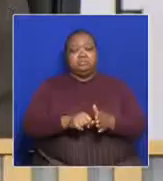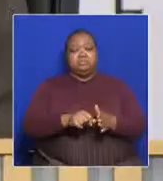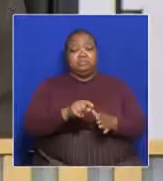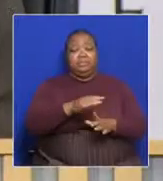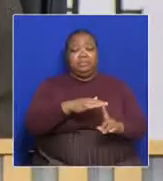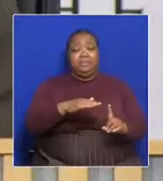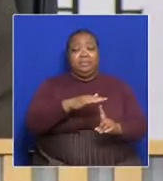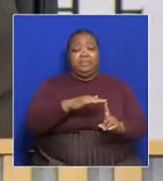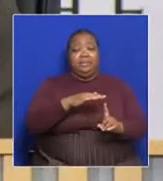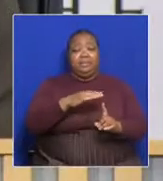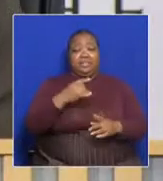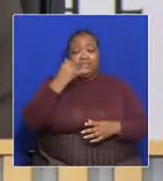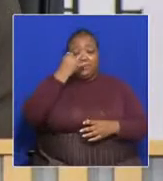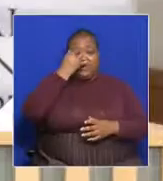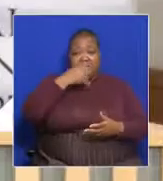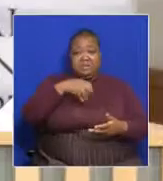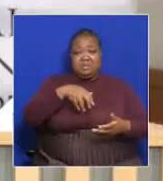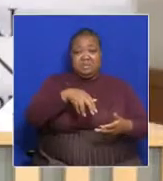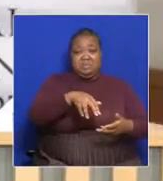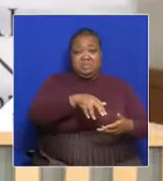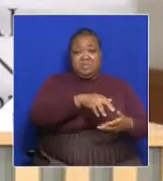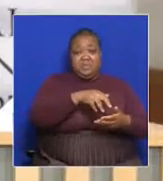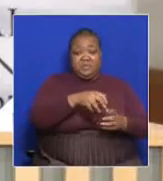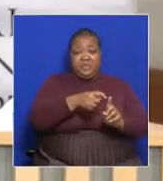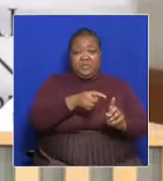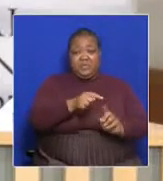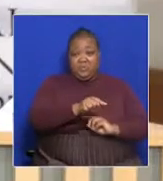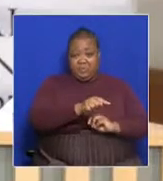correct. Do you accept that